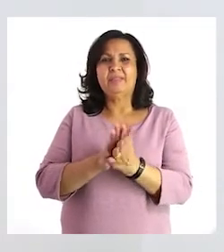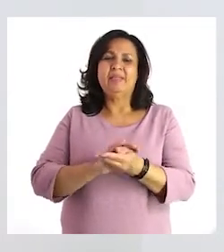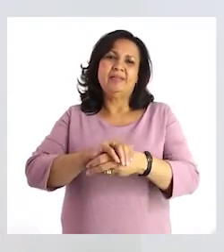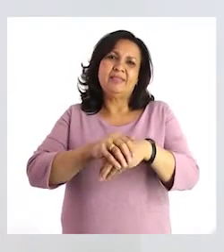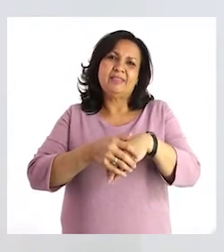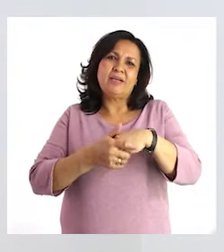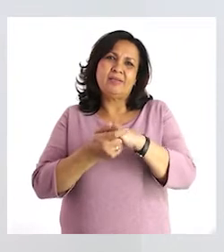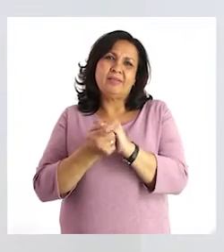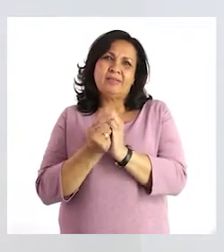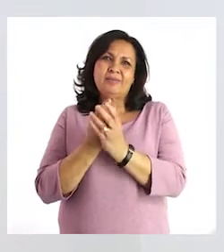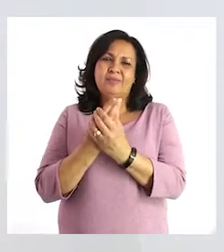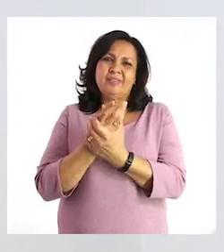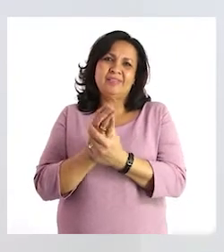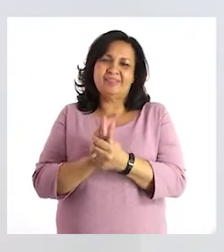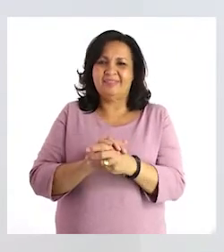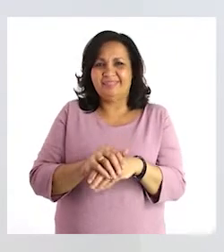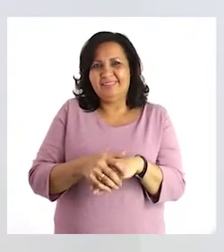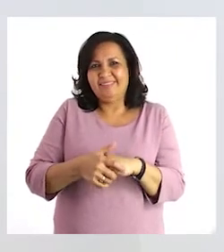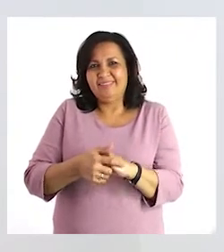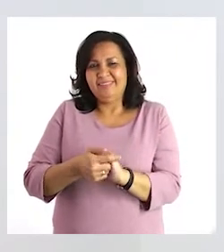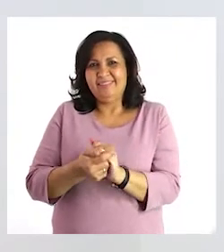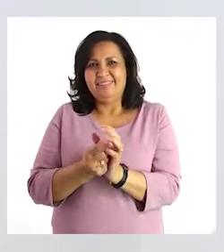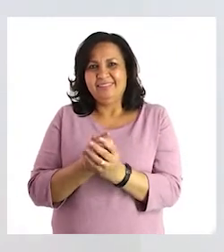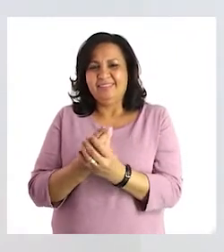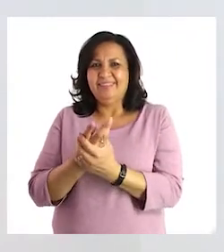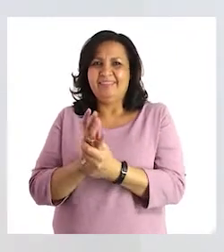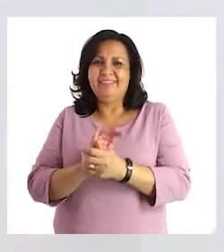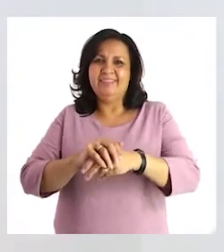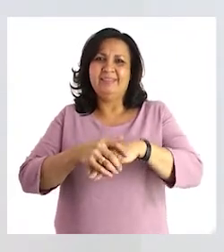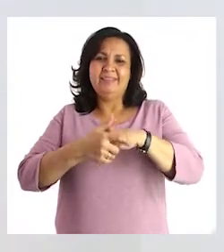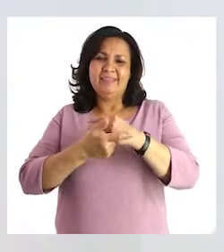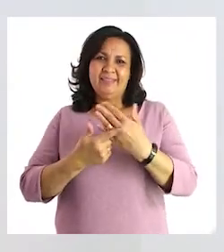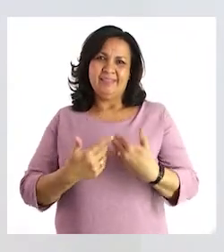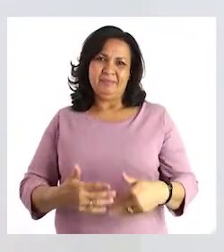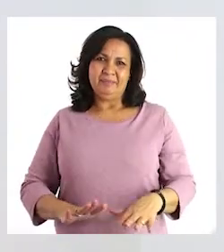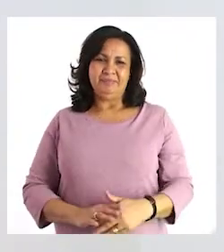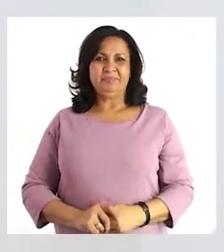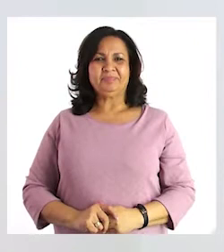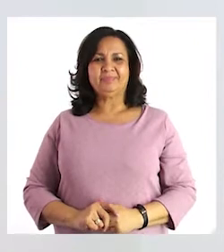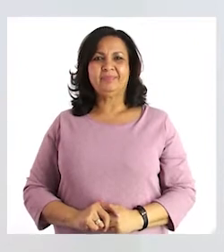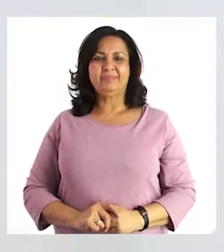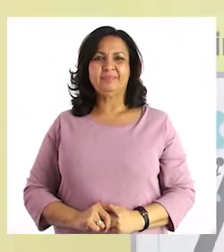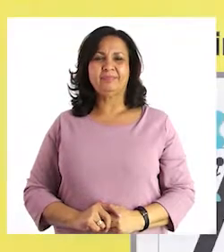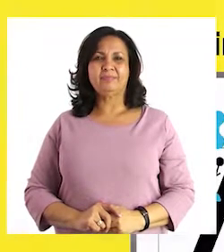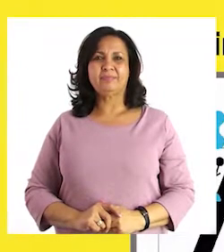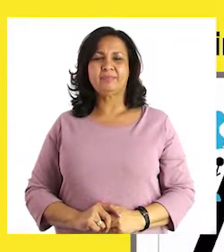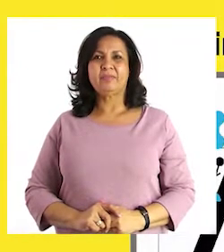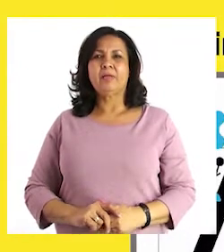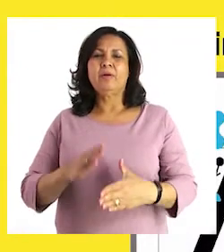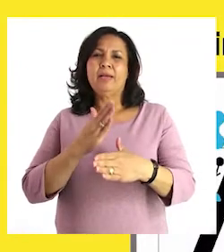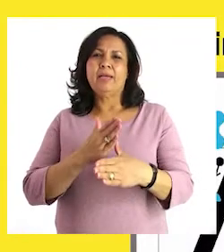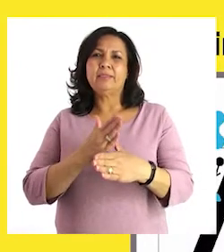give our hands a lovely squishy squashy, and we are all set and sanitized for today. Our lesson today